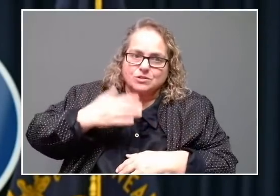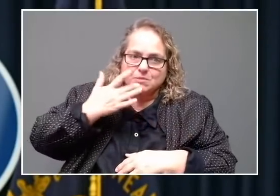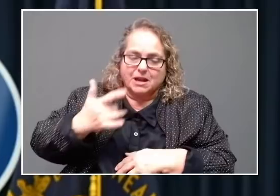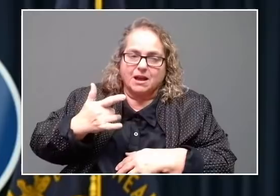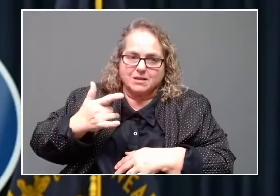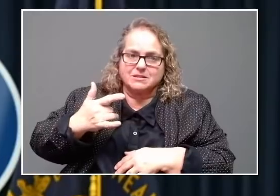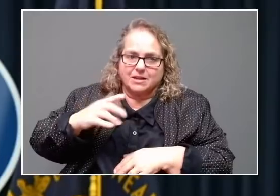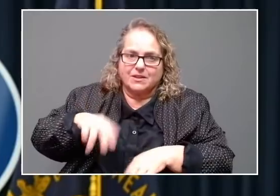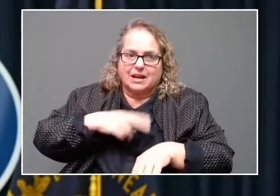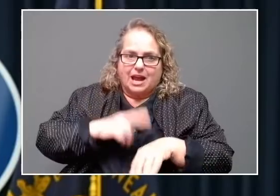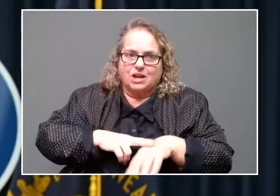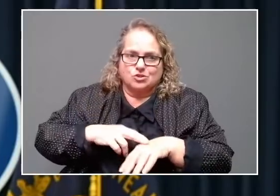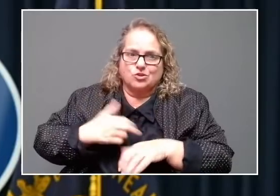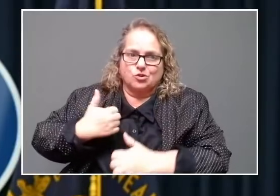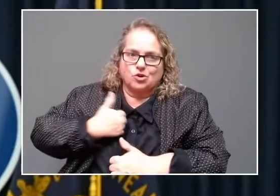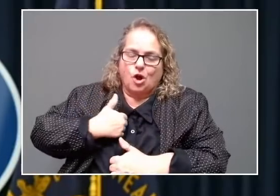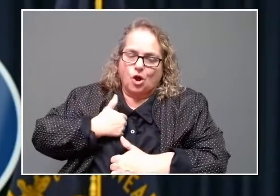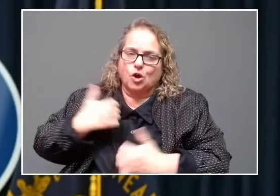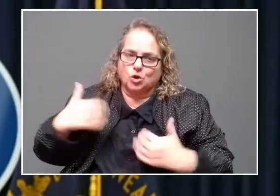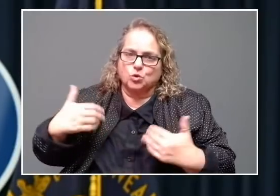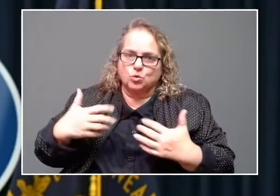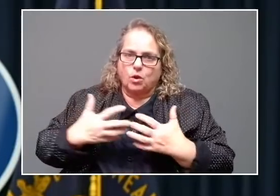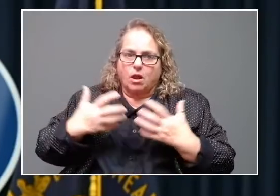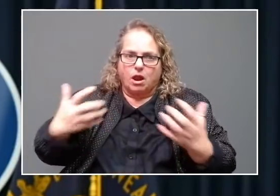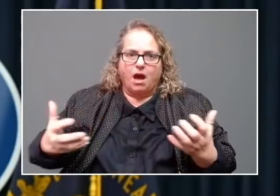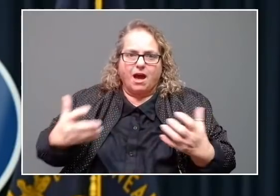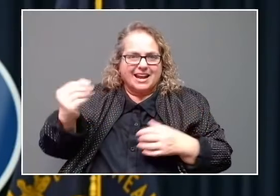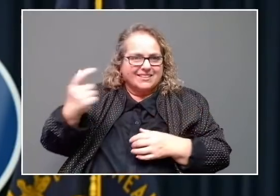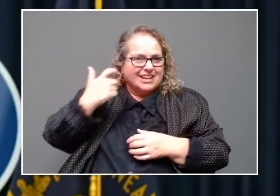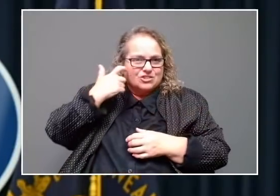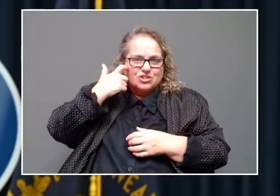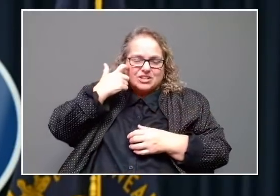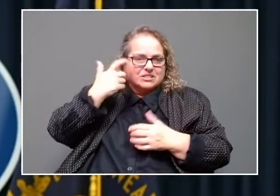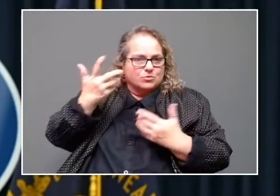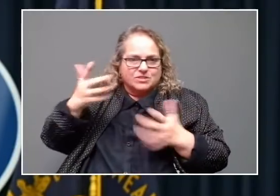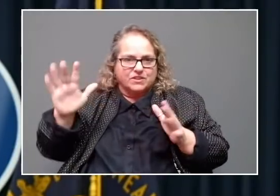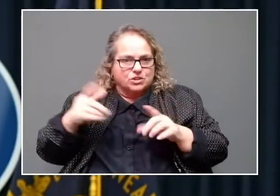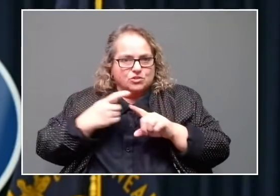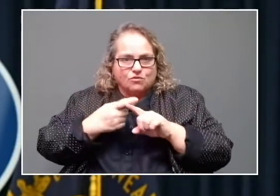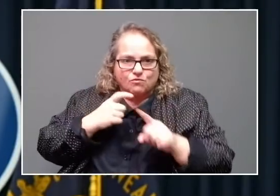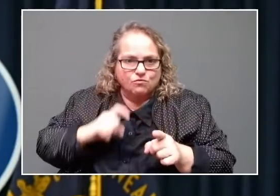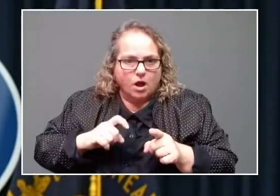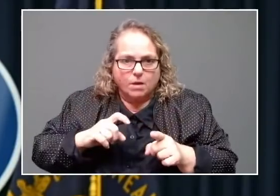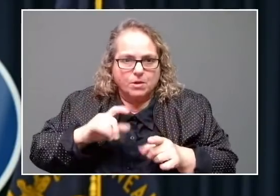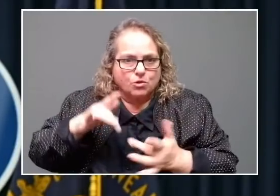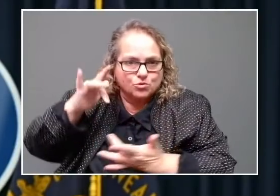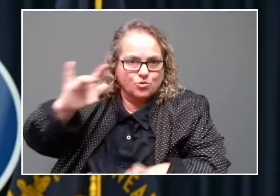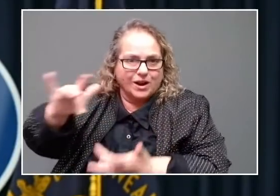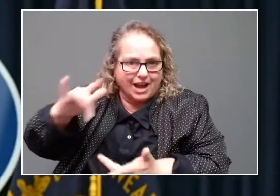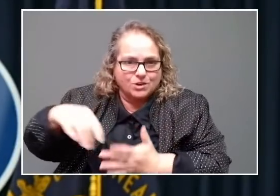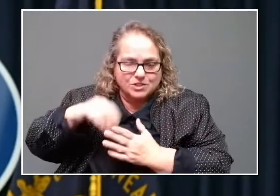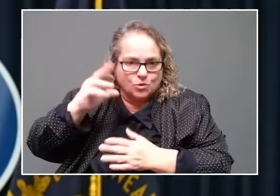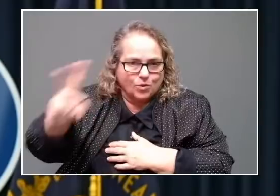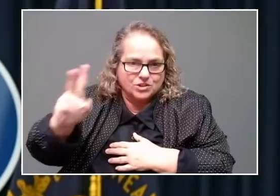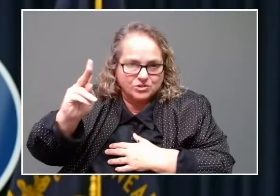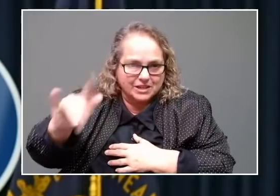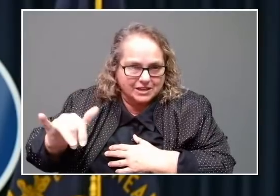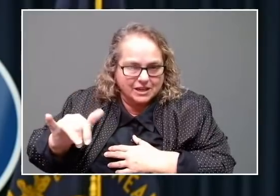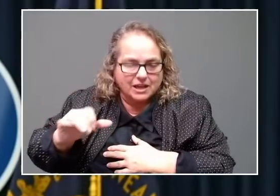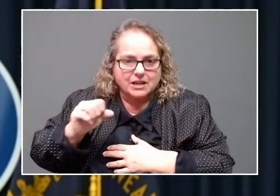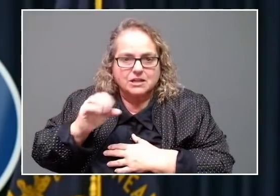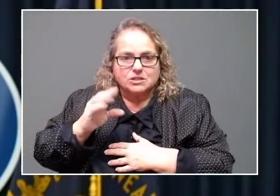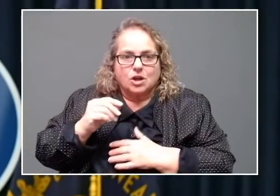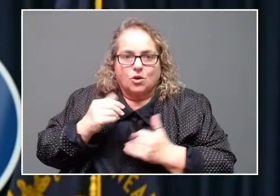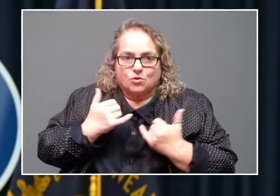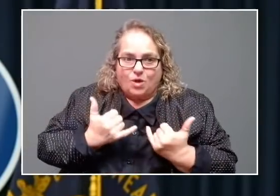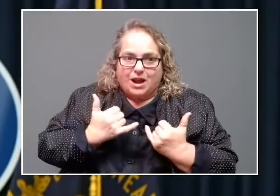thin, and they just, of course, came off deployment from the tornadoes in Western Kentucky. So right now, I